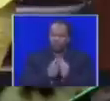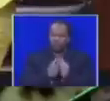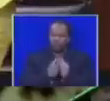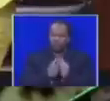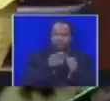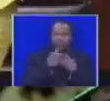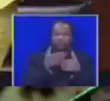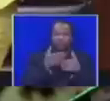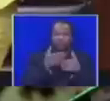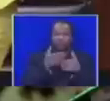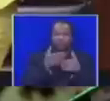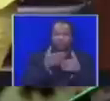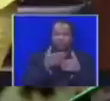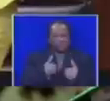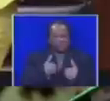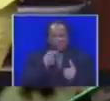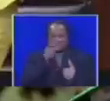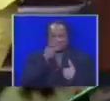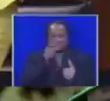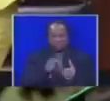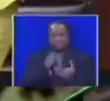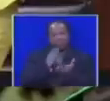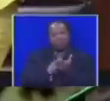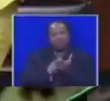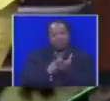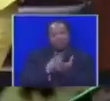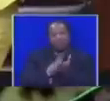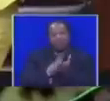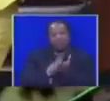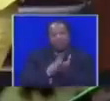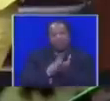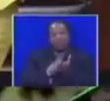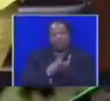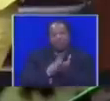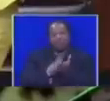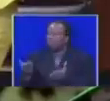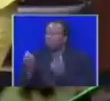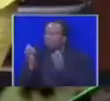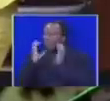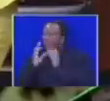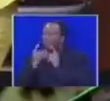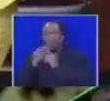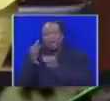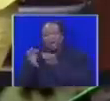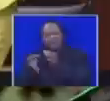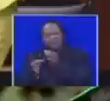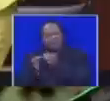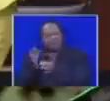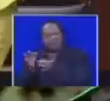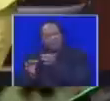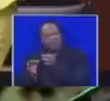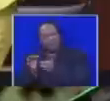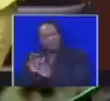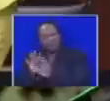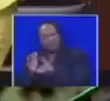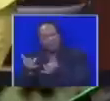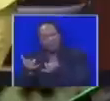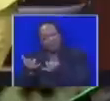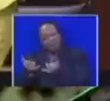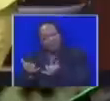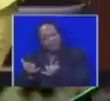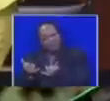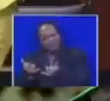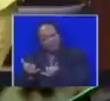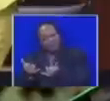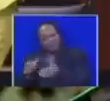written to you, Honorable Malema, and explained what I'm saying right now. And I am not allowing you to